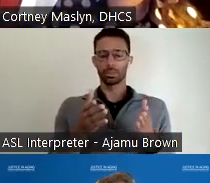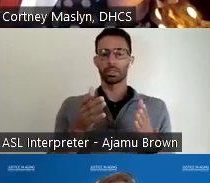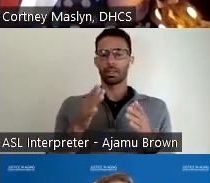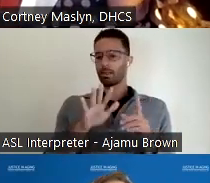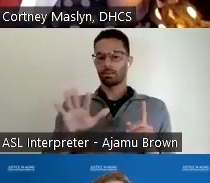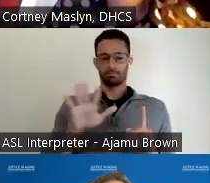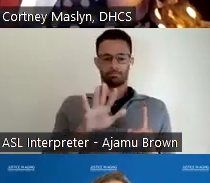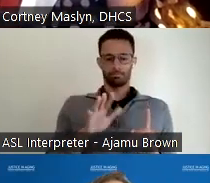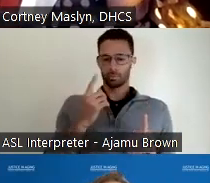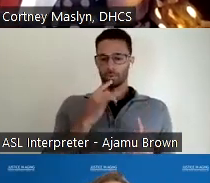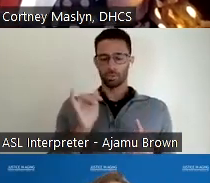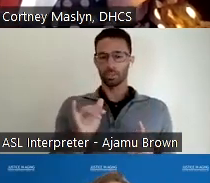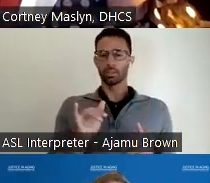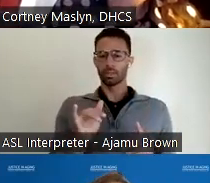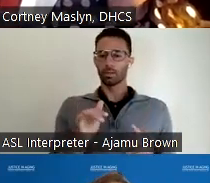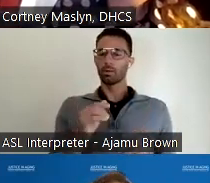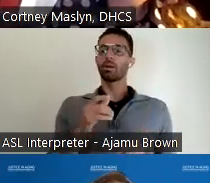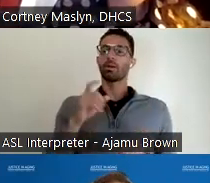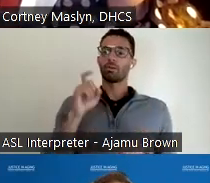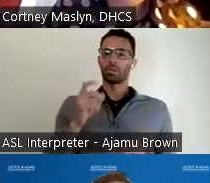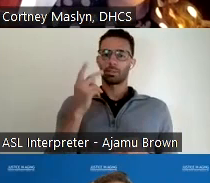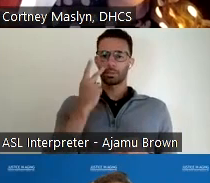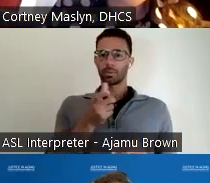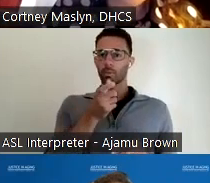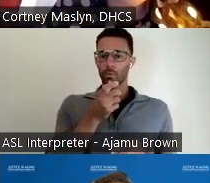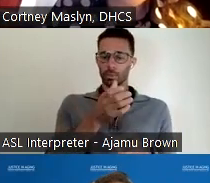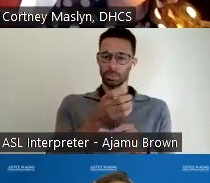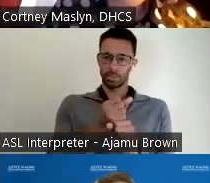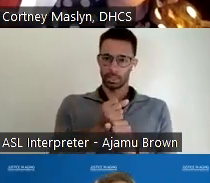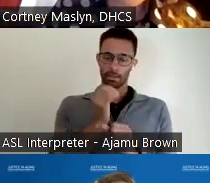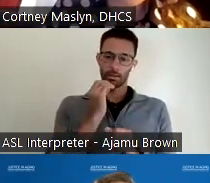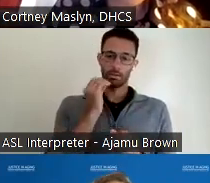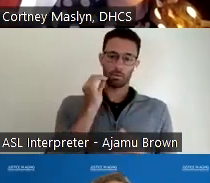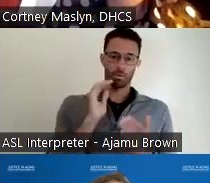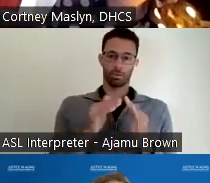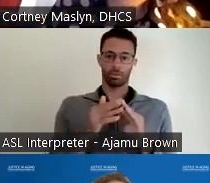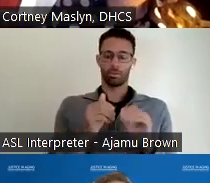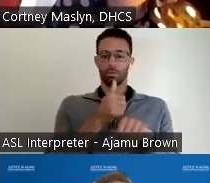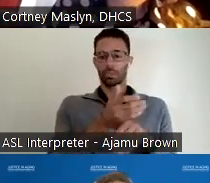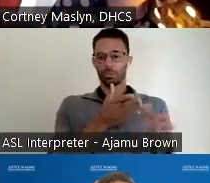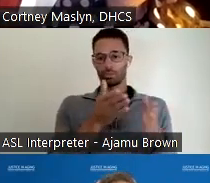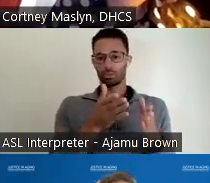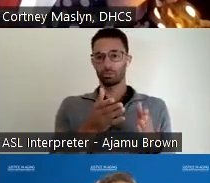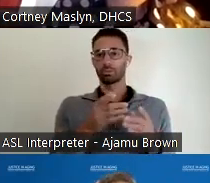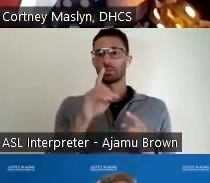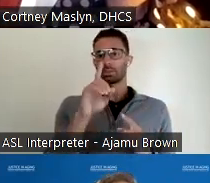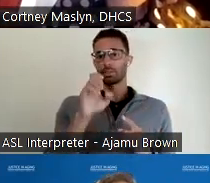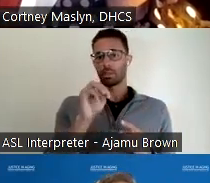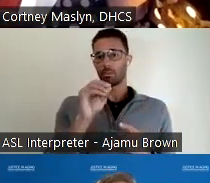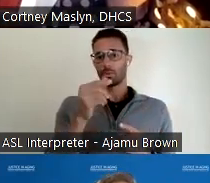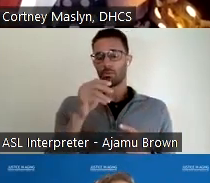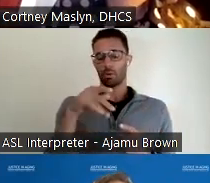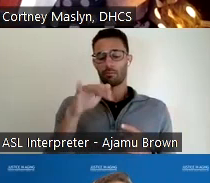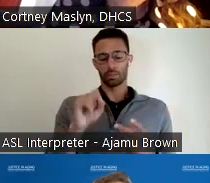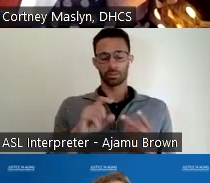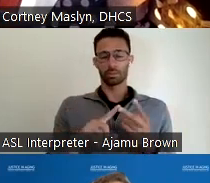who's getting home and community-based services in California, both by demographics and by geography and by county,